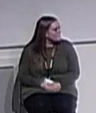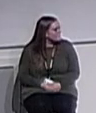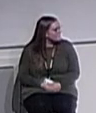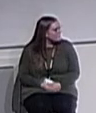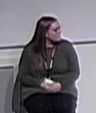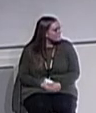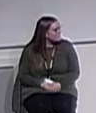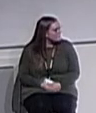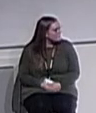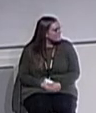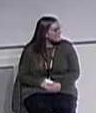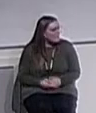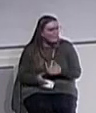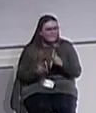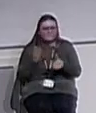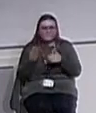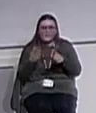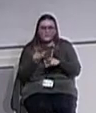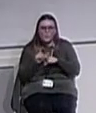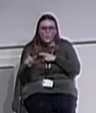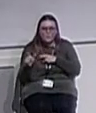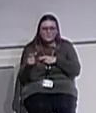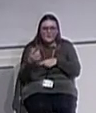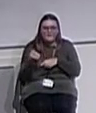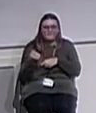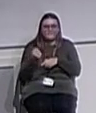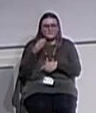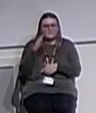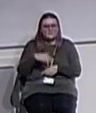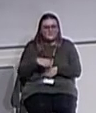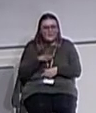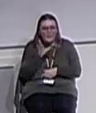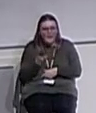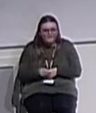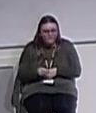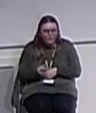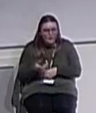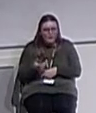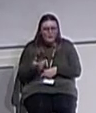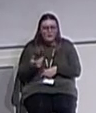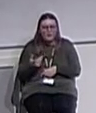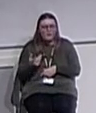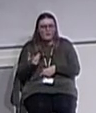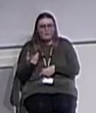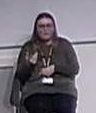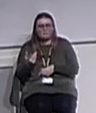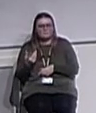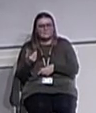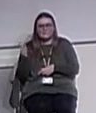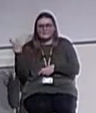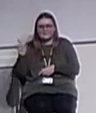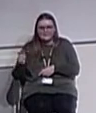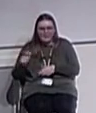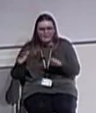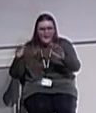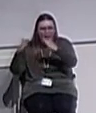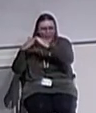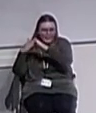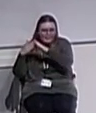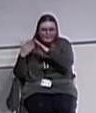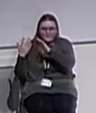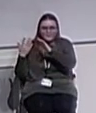Rica, in South Africa, we've developed a new one in Malaysia, we go to the Italian Alps, there's one in